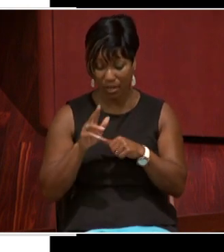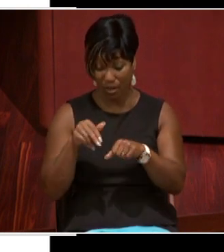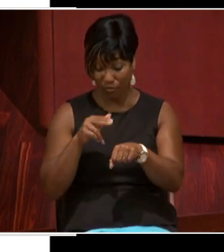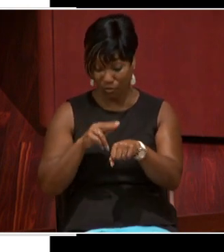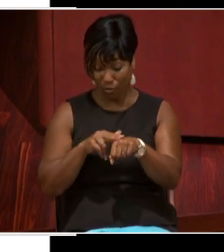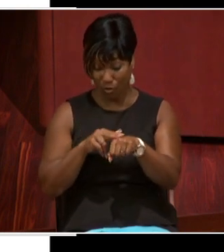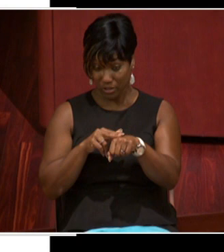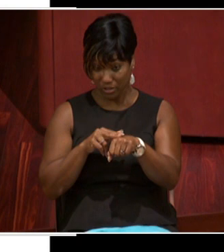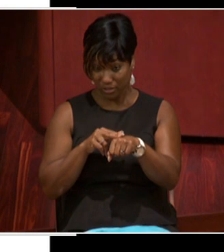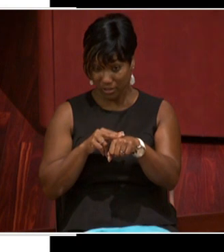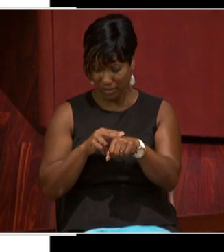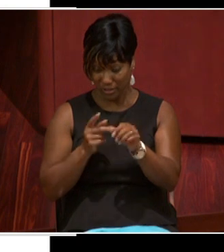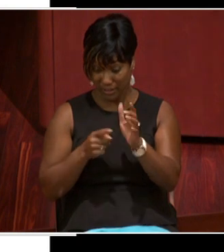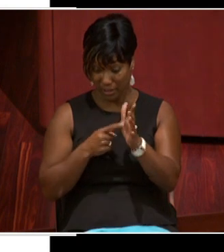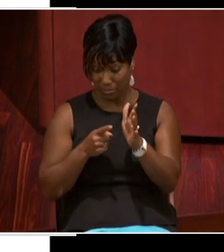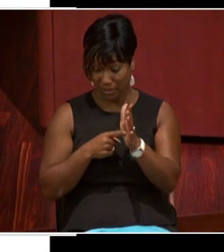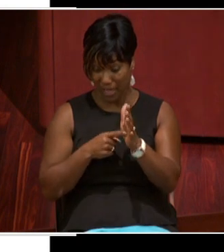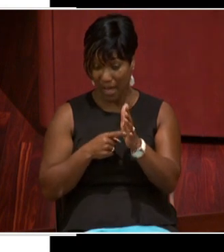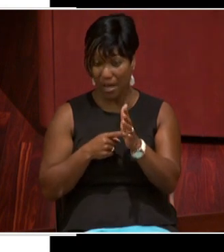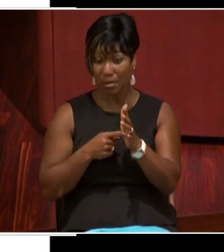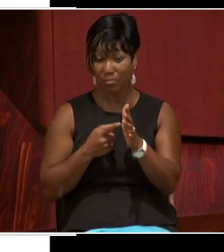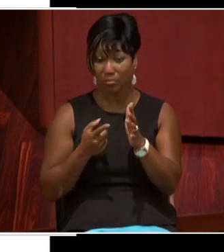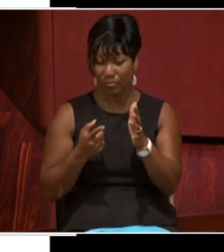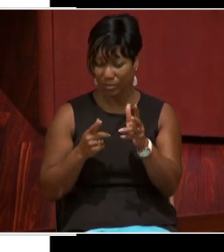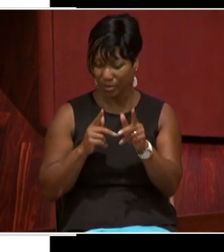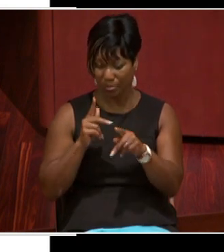goes without saying that sometimes the enumerators did not follow instructions.